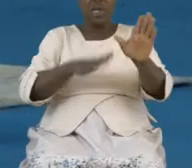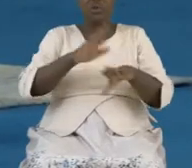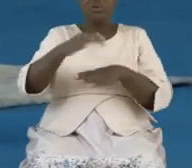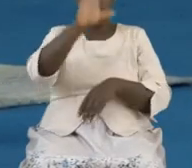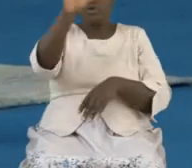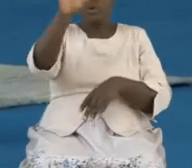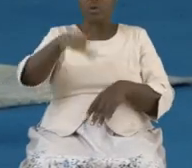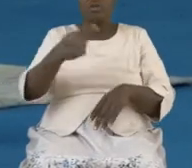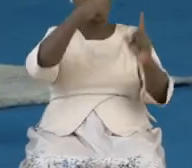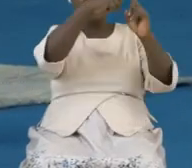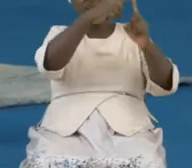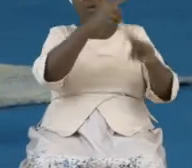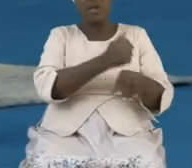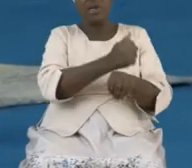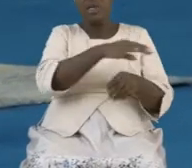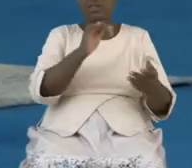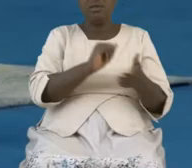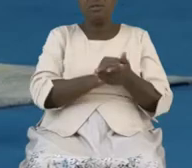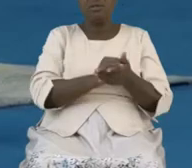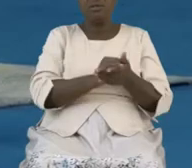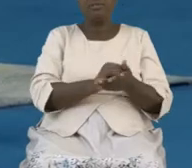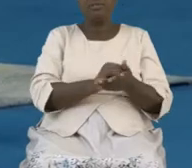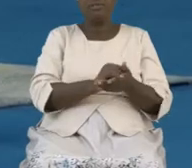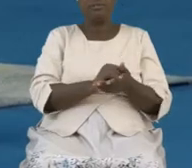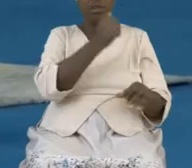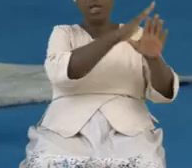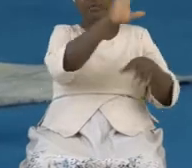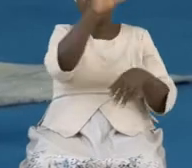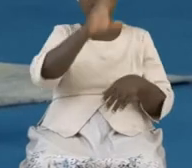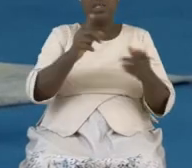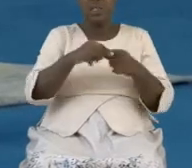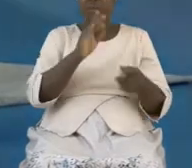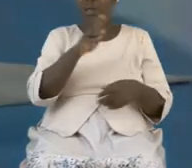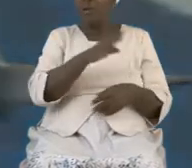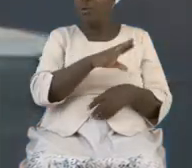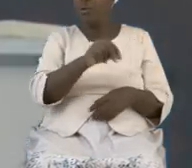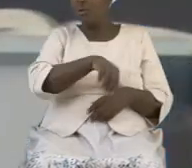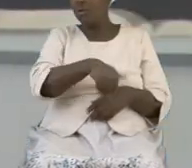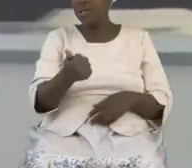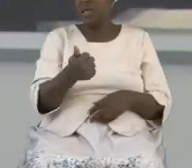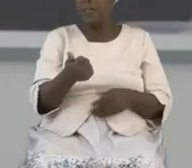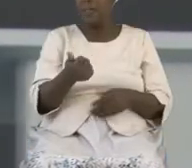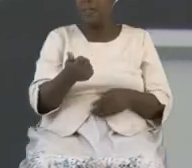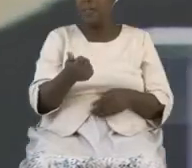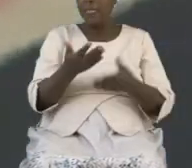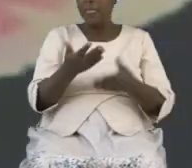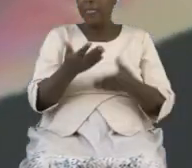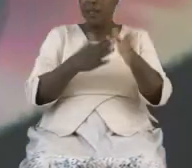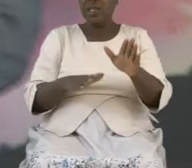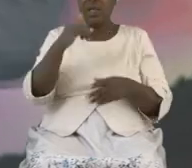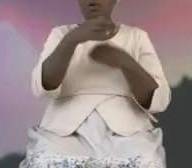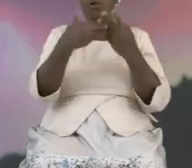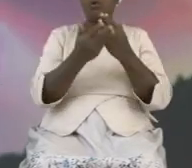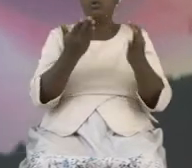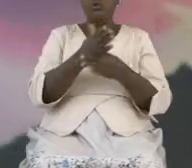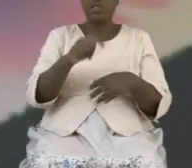no other death. That is the reason why all throughout the lifetime of Jesus, he tried